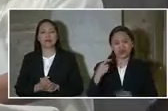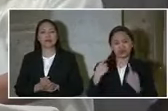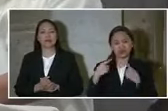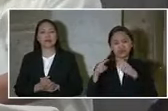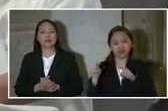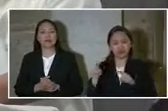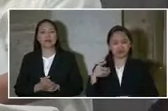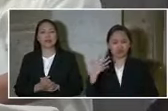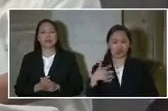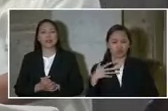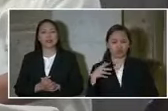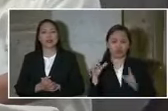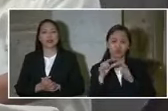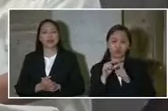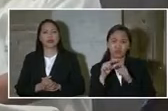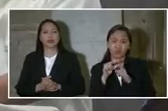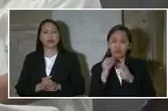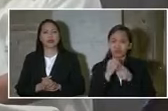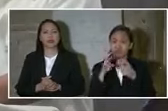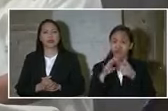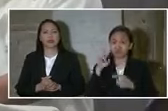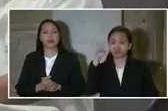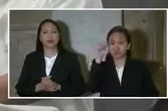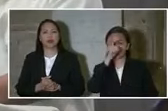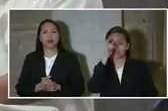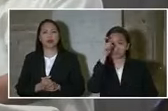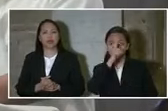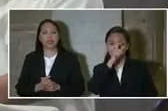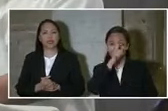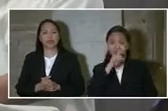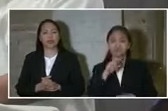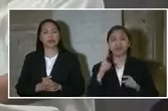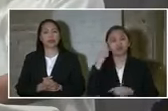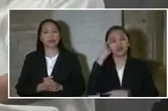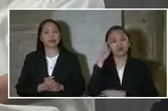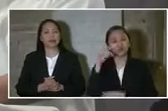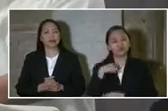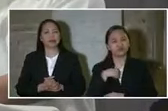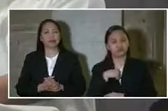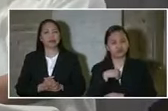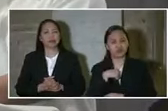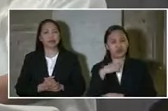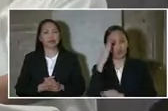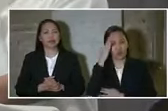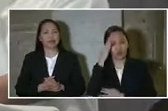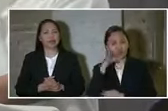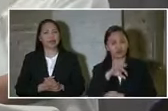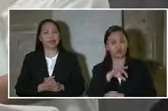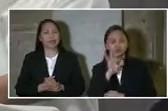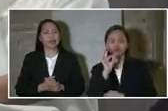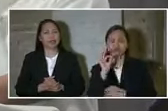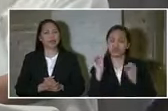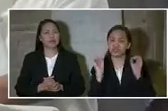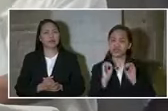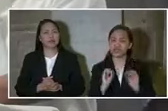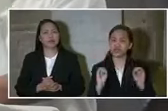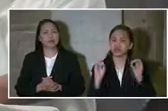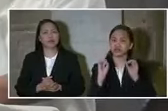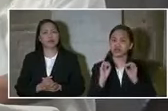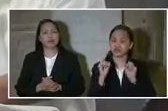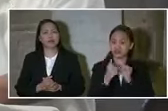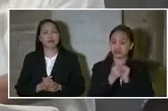sublimity of words or of wisdom, for I resolved to know nothing while I was with